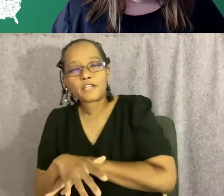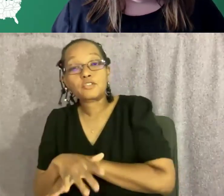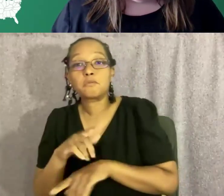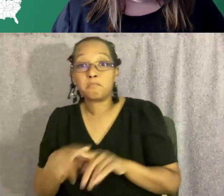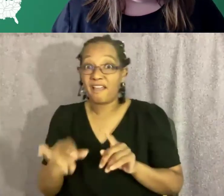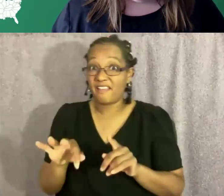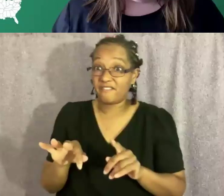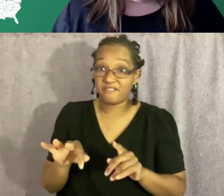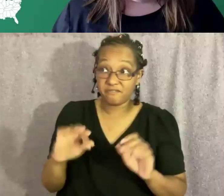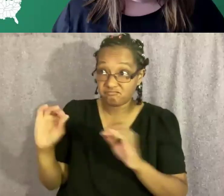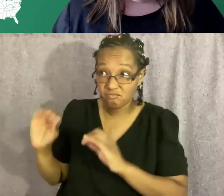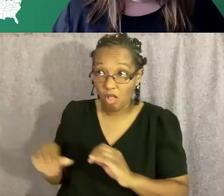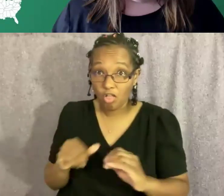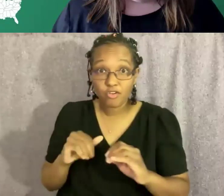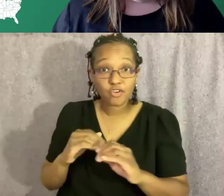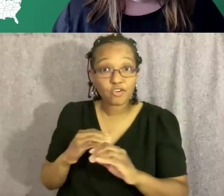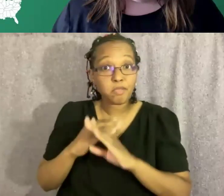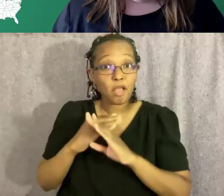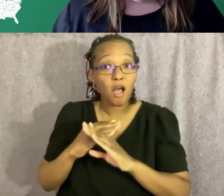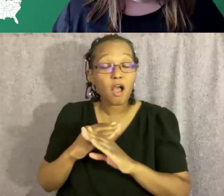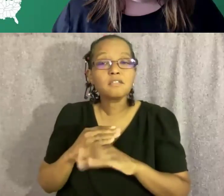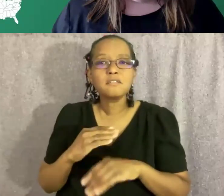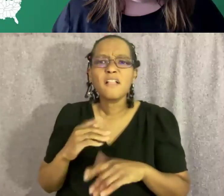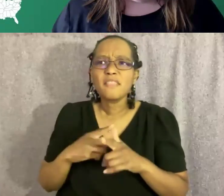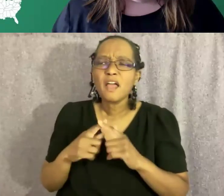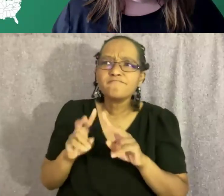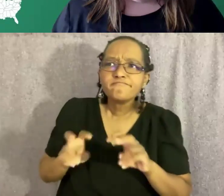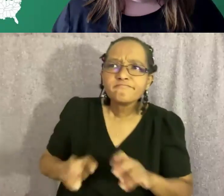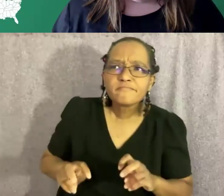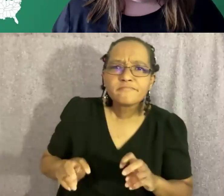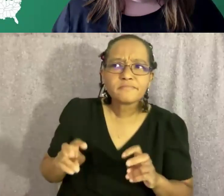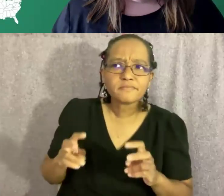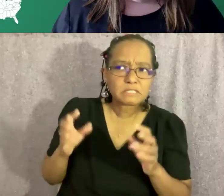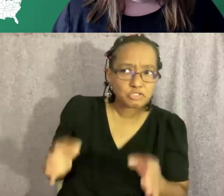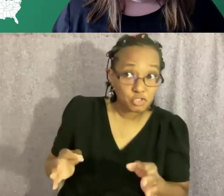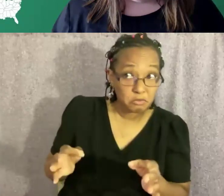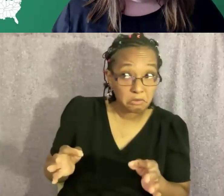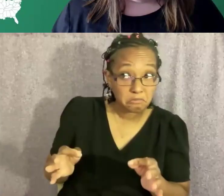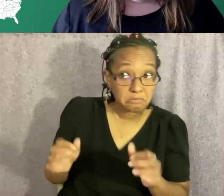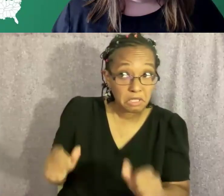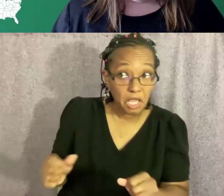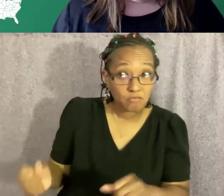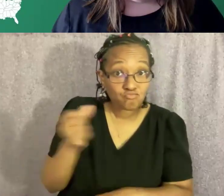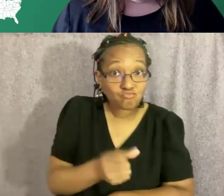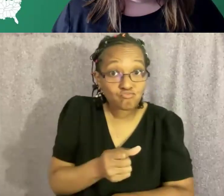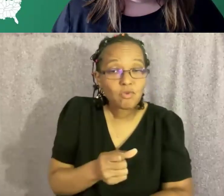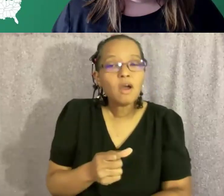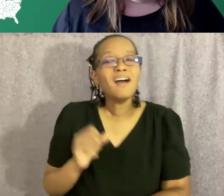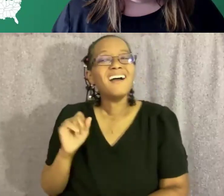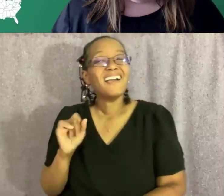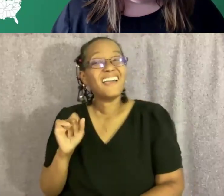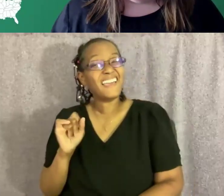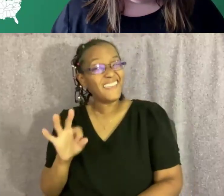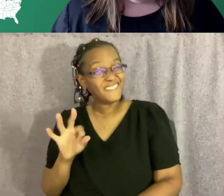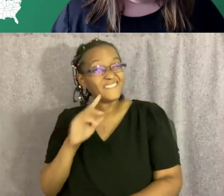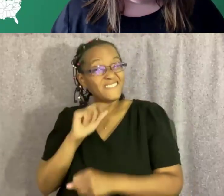want to investigate and determine, make a determination, not just pass it off. And if that doesn't, if there are some